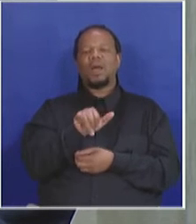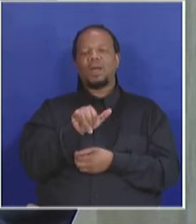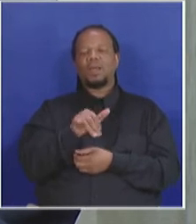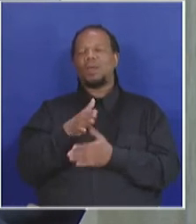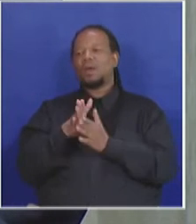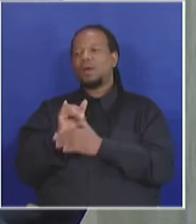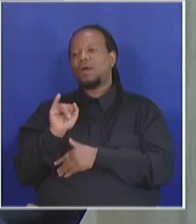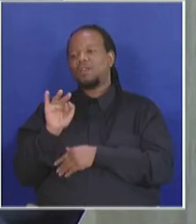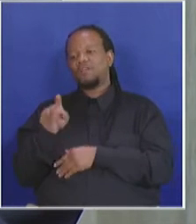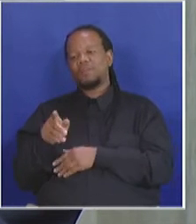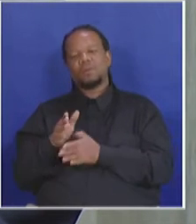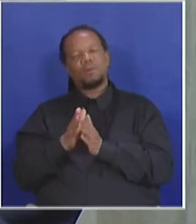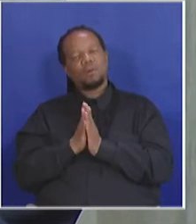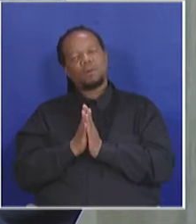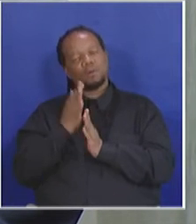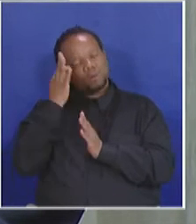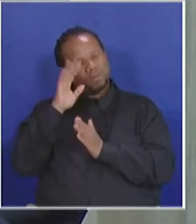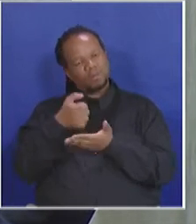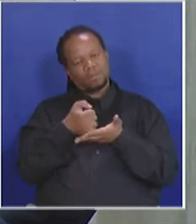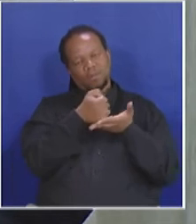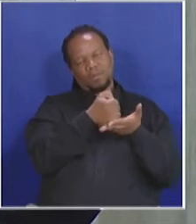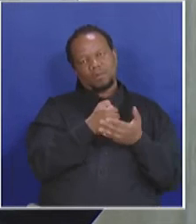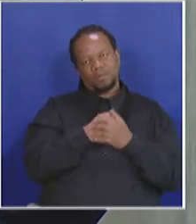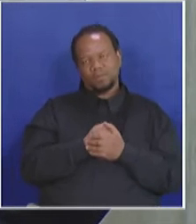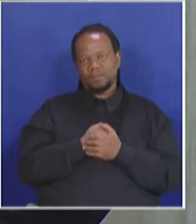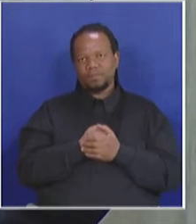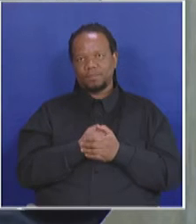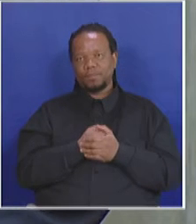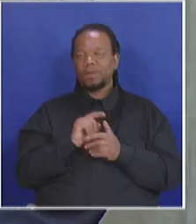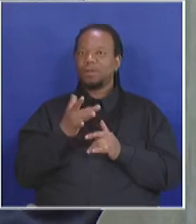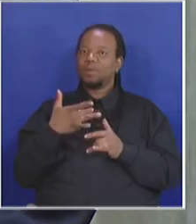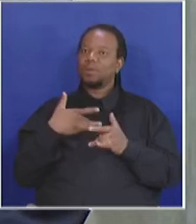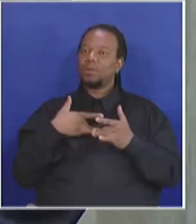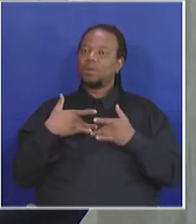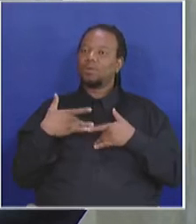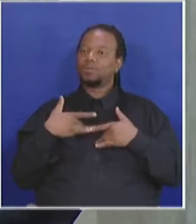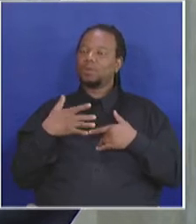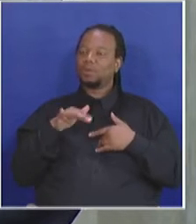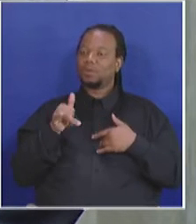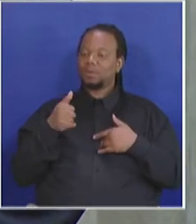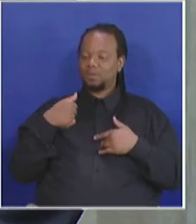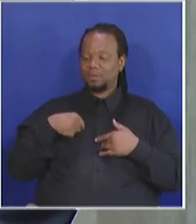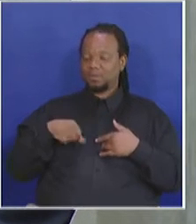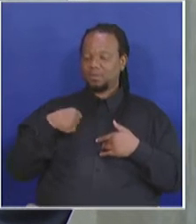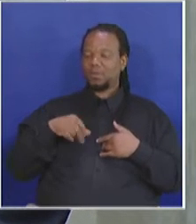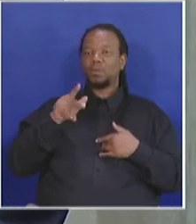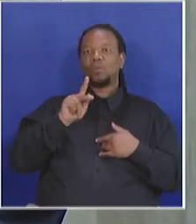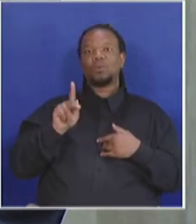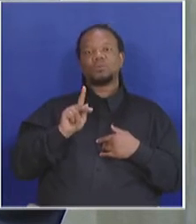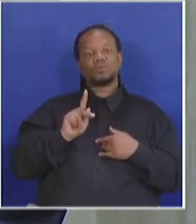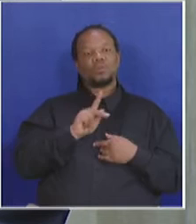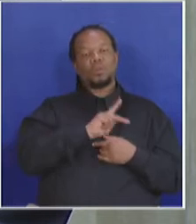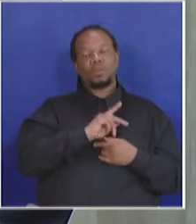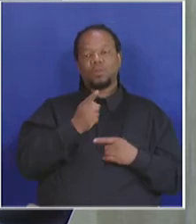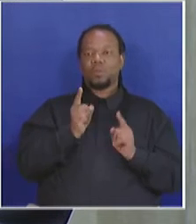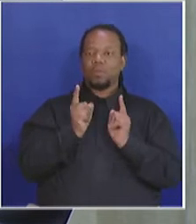more attention from government in this respect. Some concerns were raised by the municipalities in Zululand in our engagements with them.